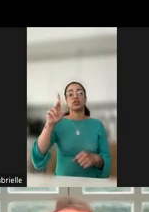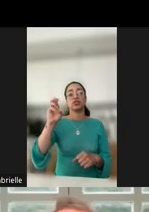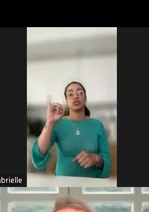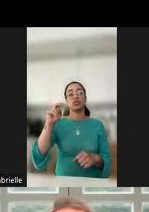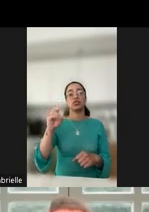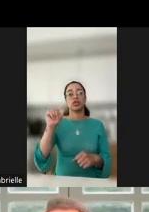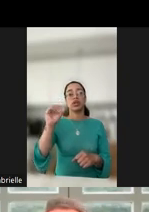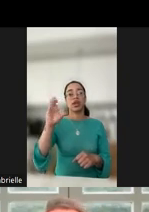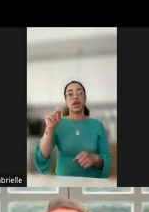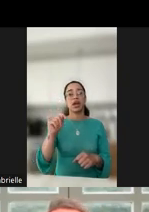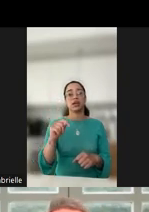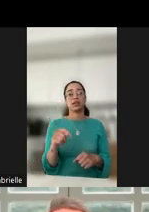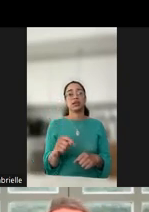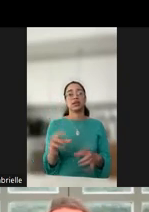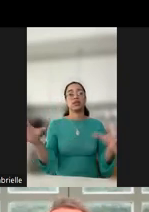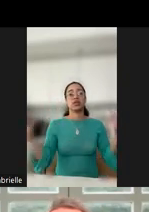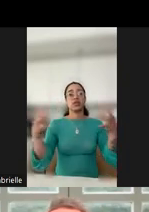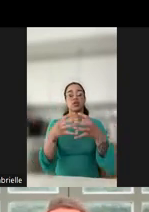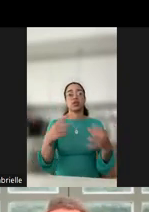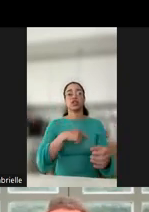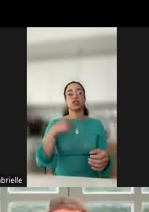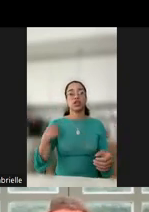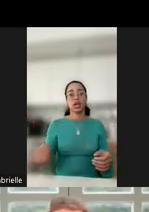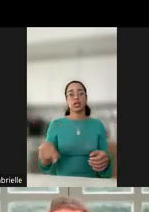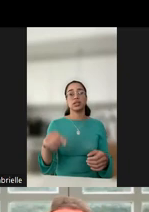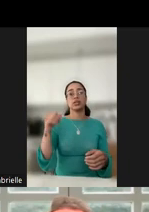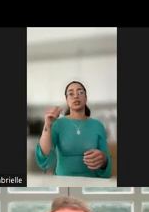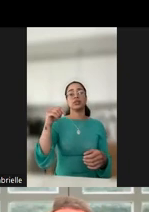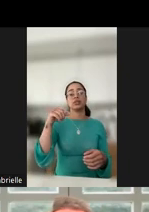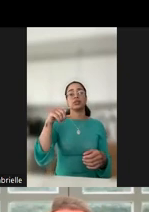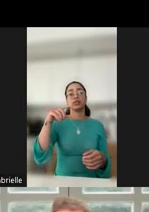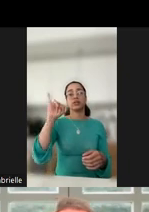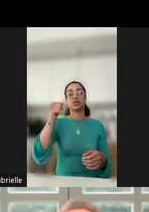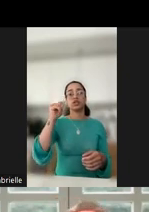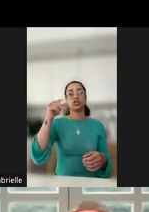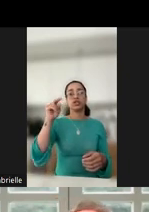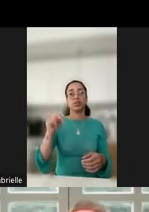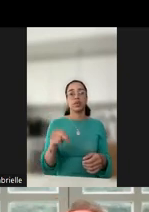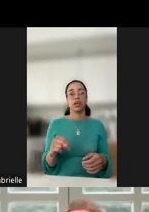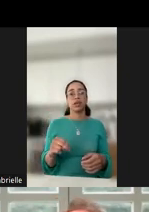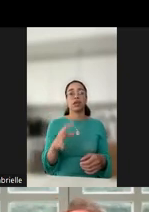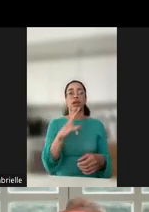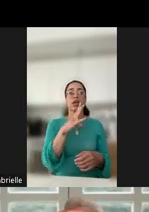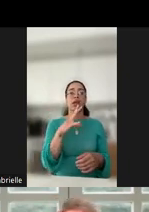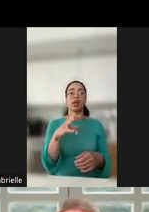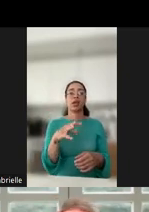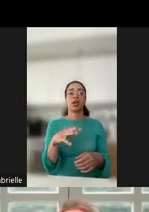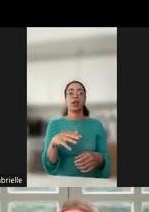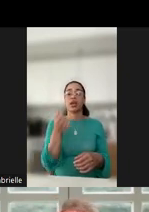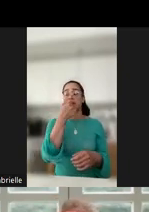China, Japan, or any Oriental country, and blocking Chinese women from entering the US.